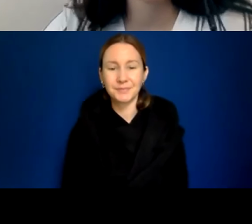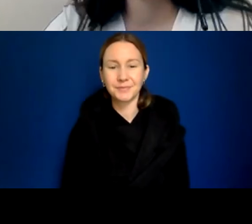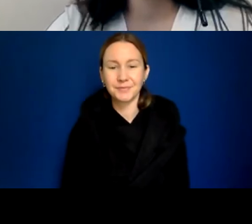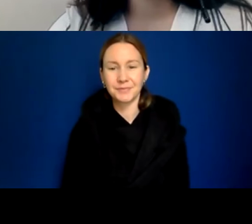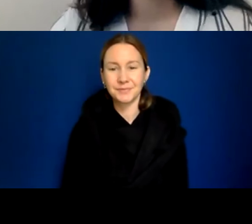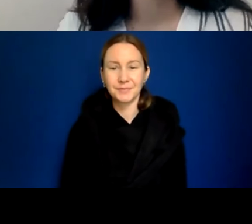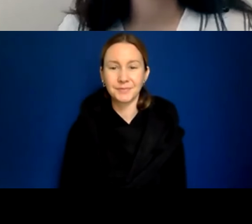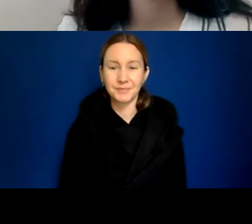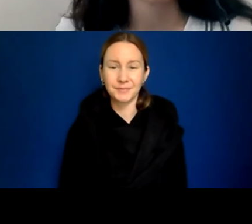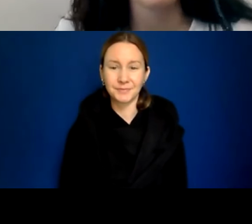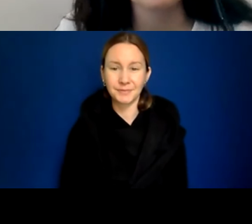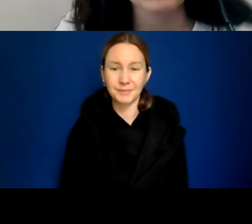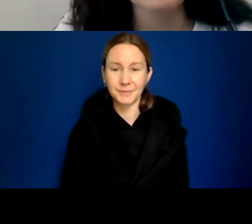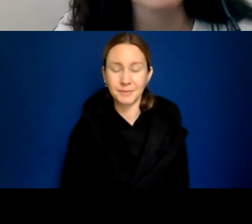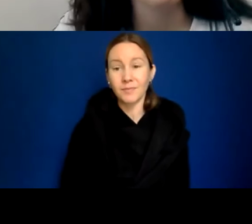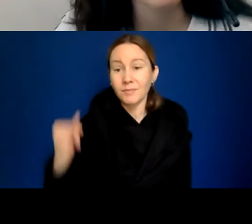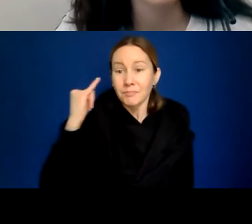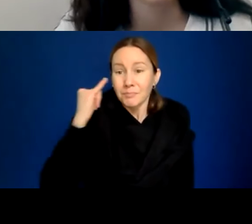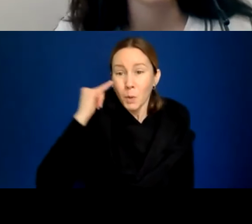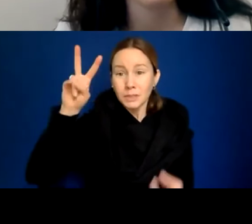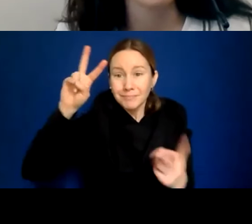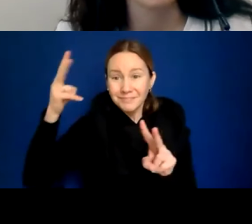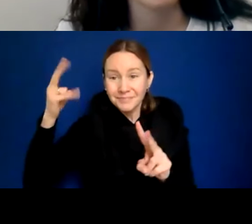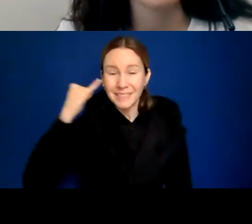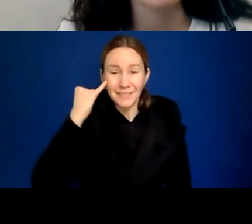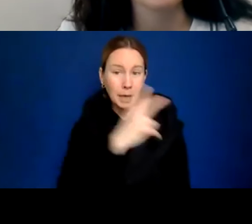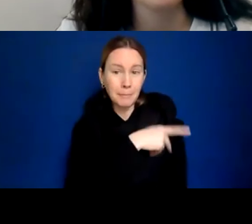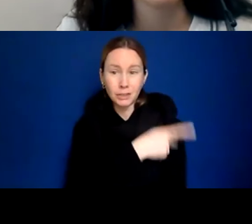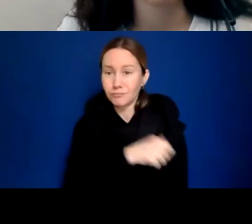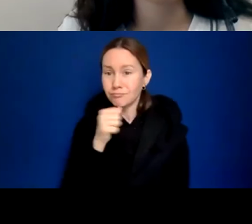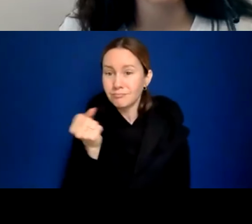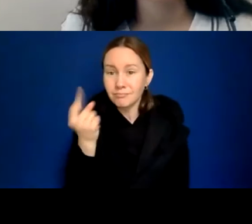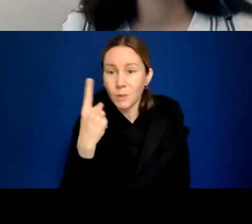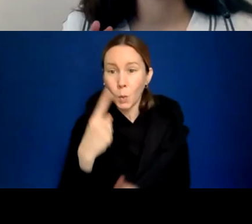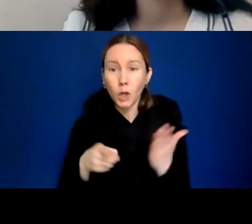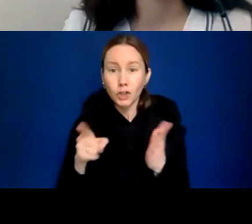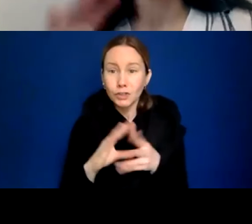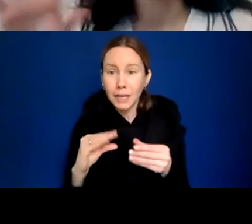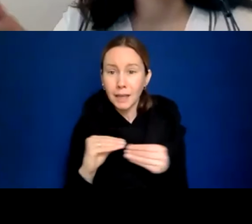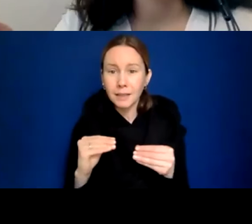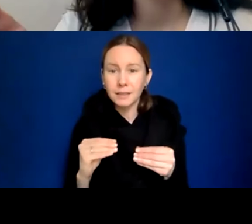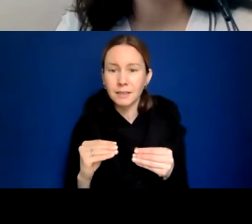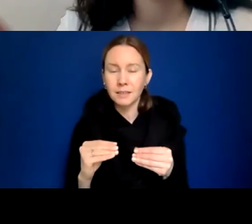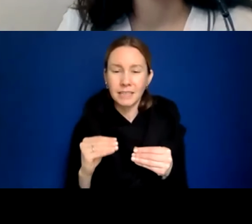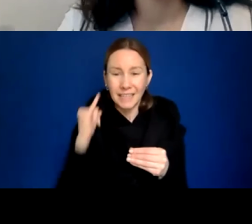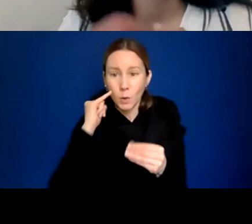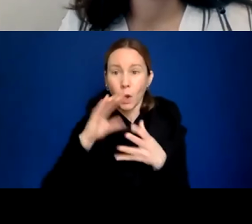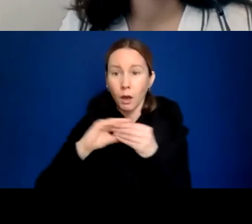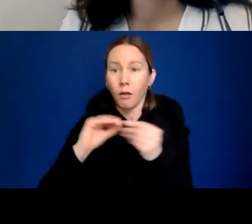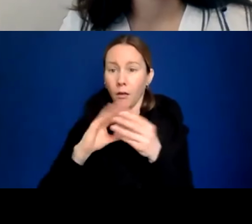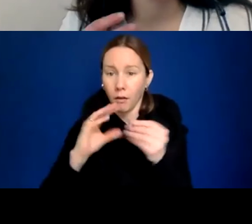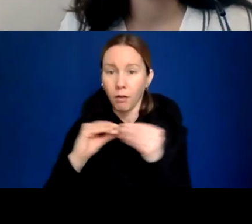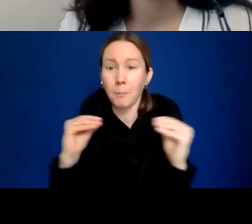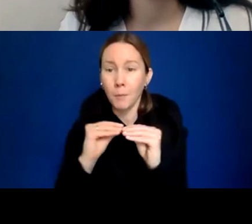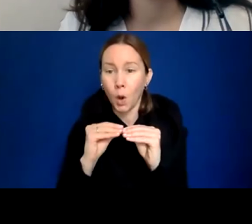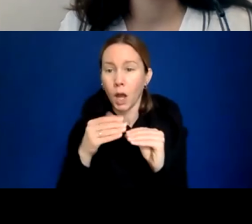So like I said before, if there's a misunderstanding and a patient doesn't know what you're saying, rather than saying more, say less.